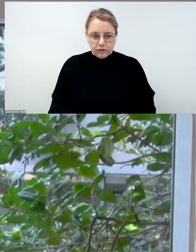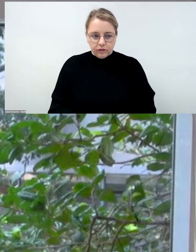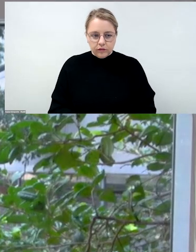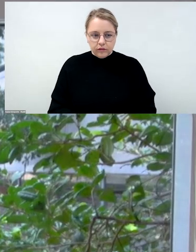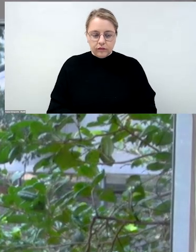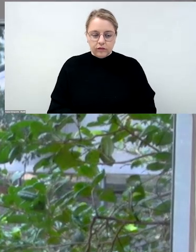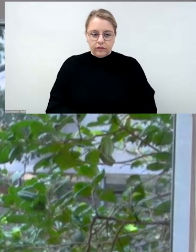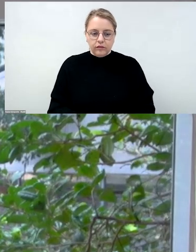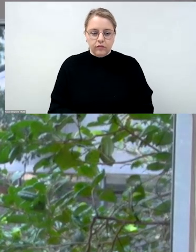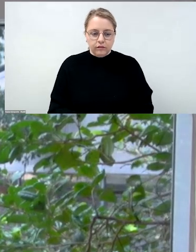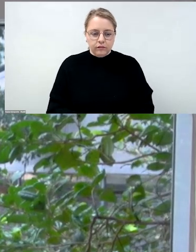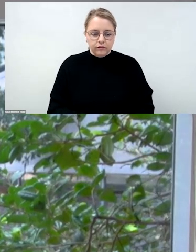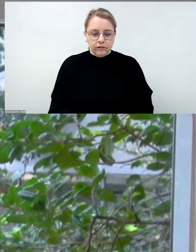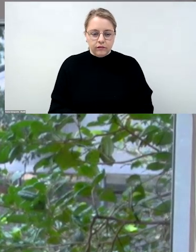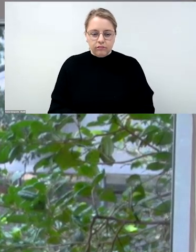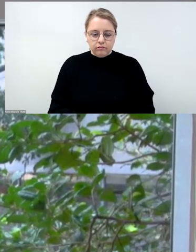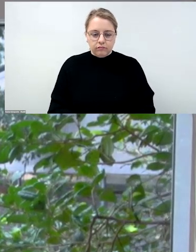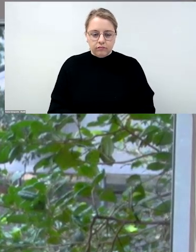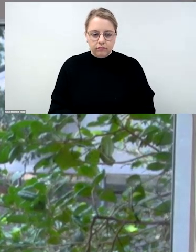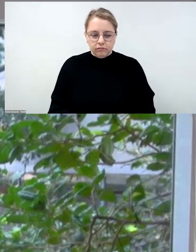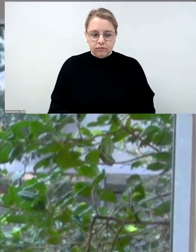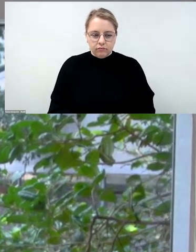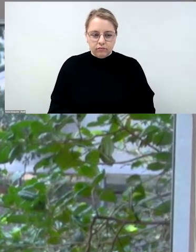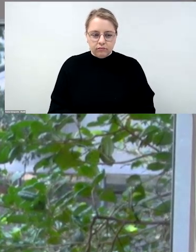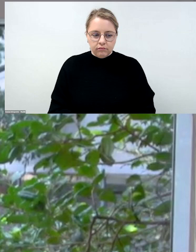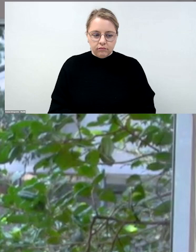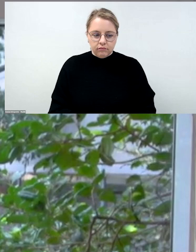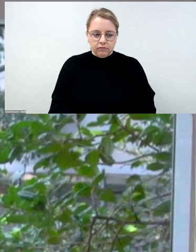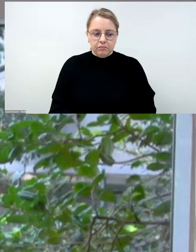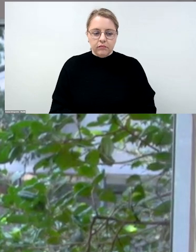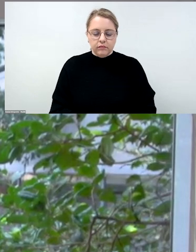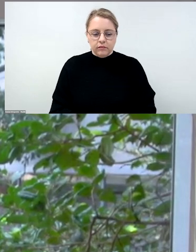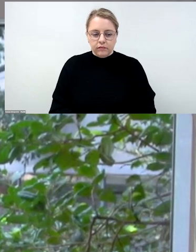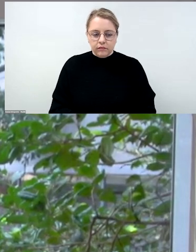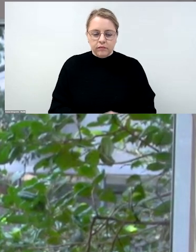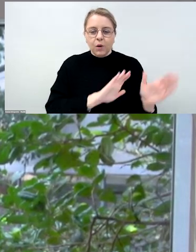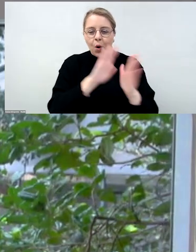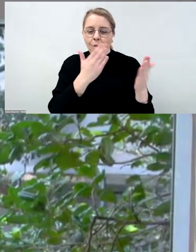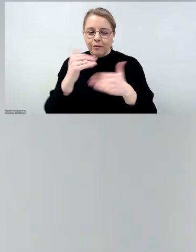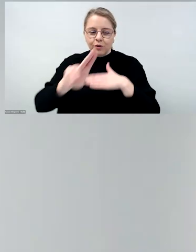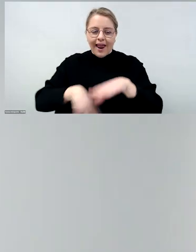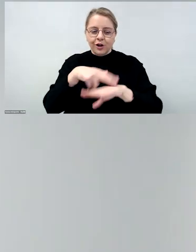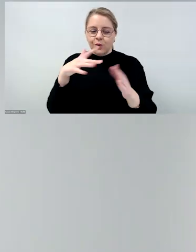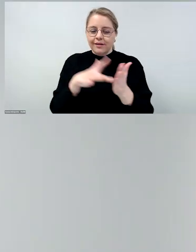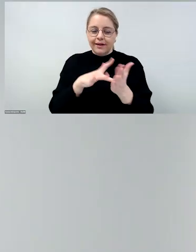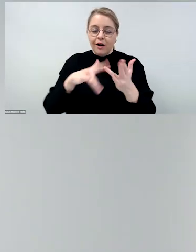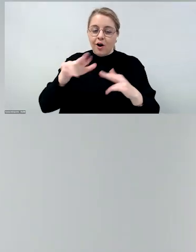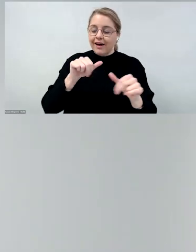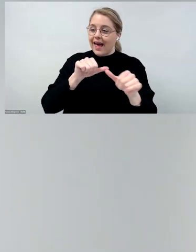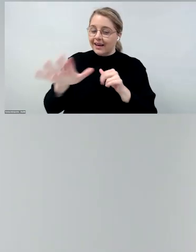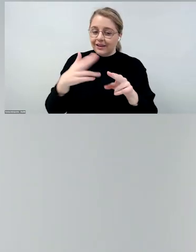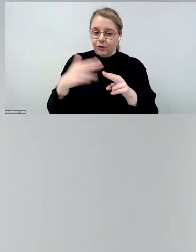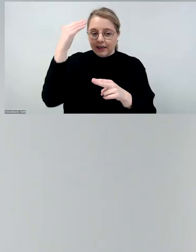Hello and welcome to the National Centre of Excellence in Intellectual Disability Health. We